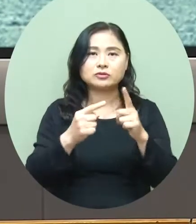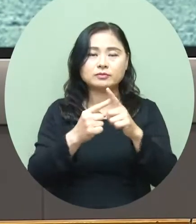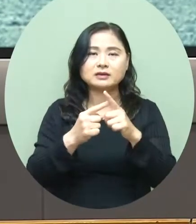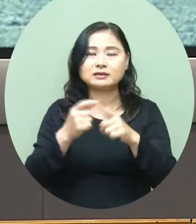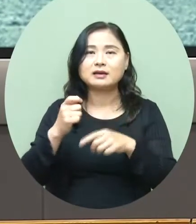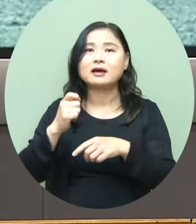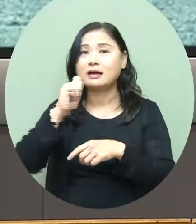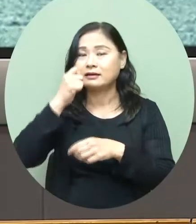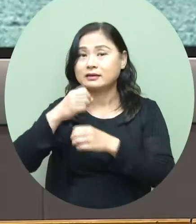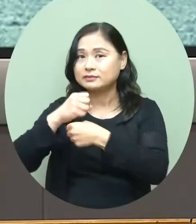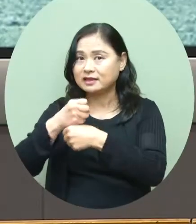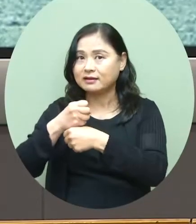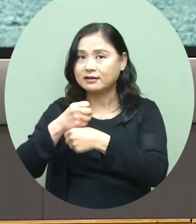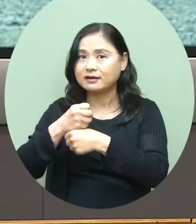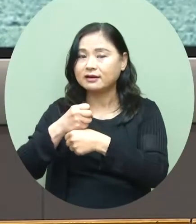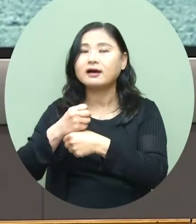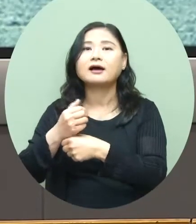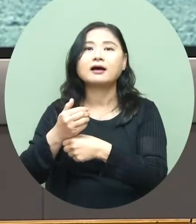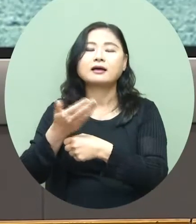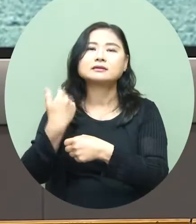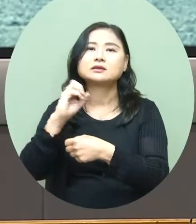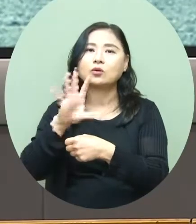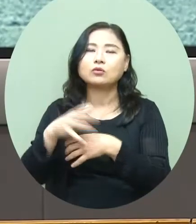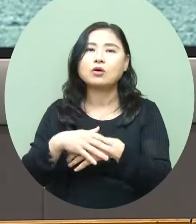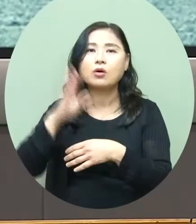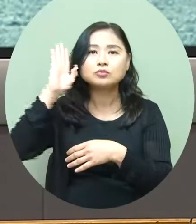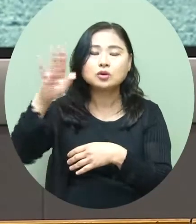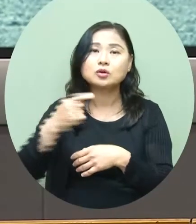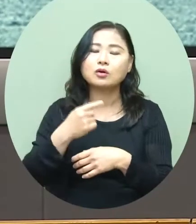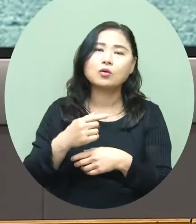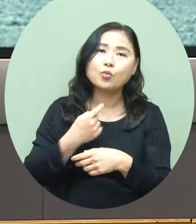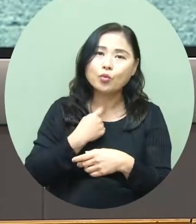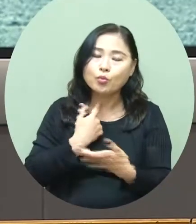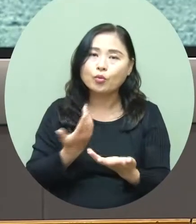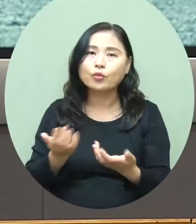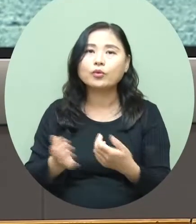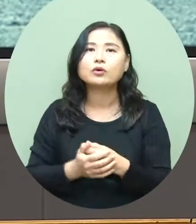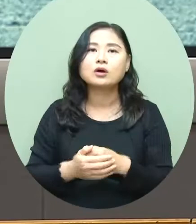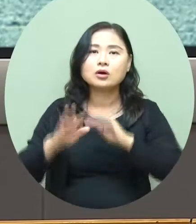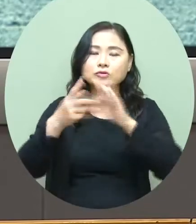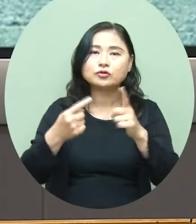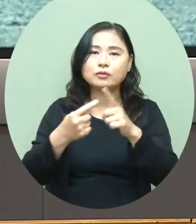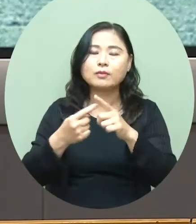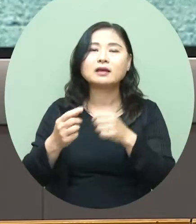question about compulsory universal testing.